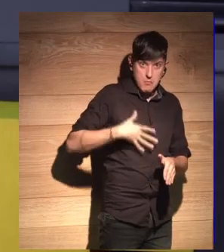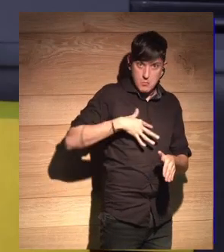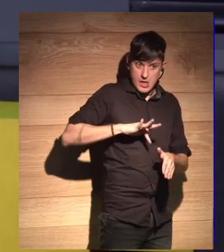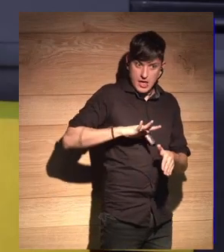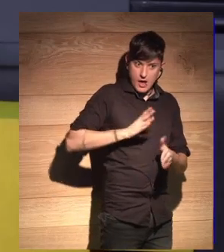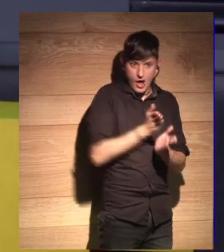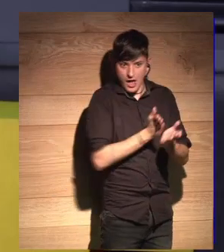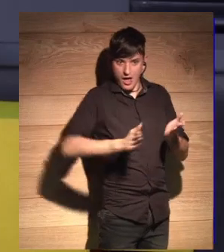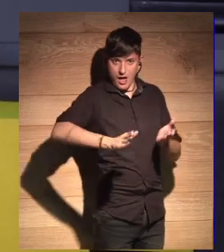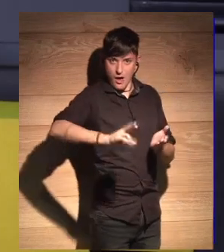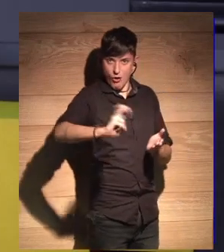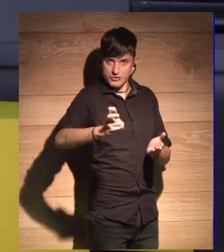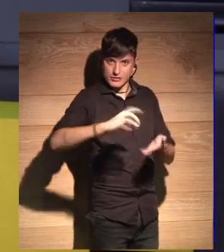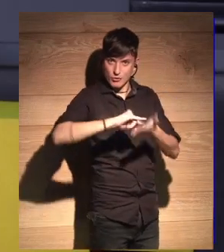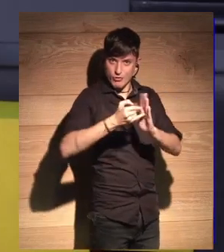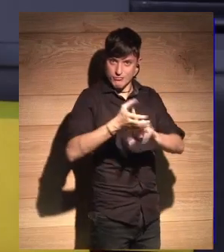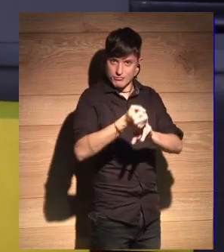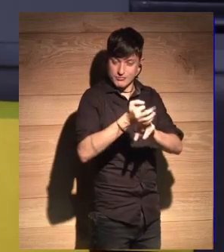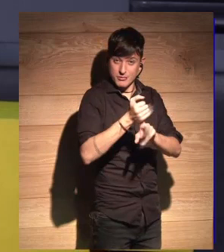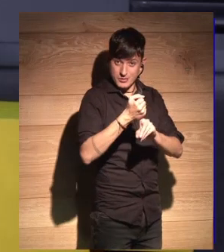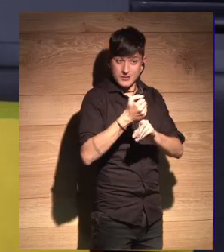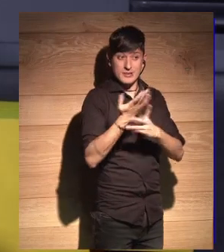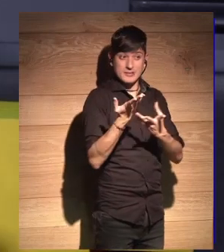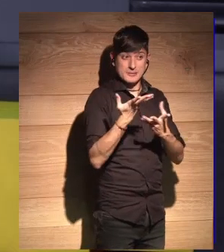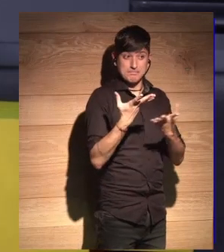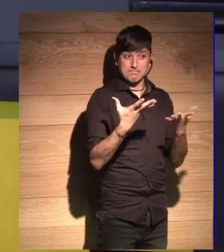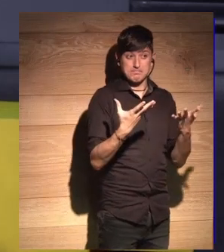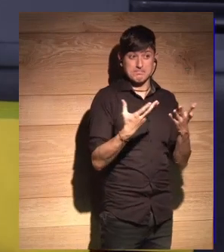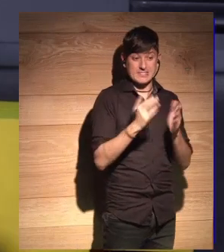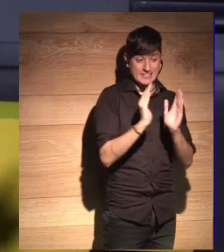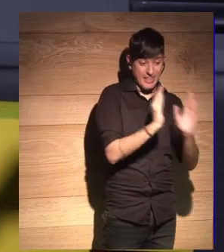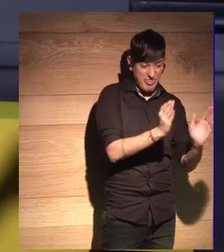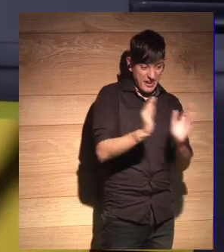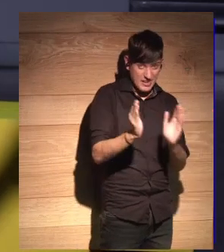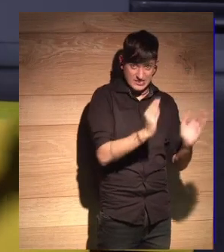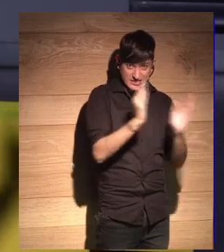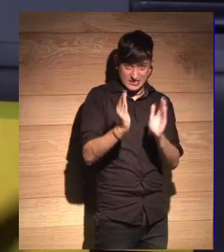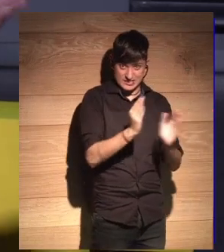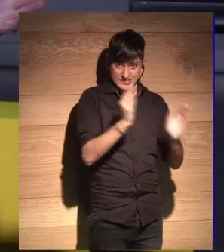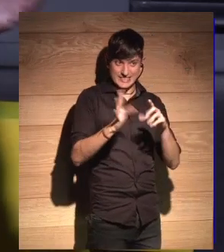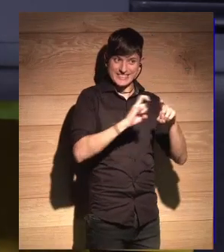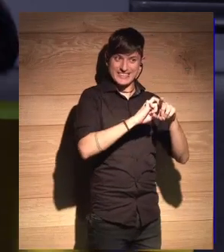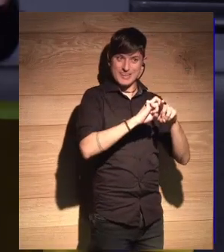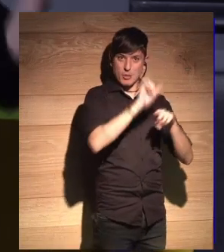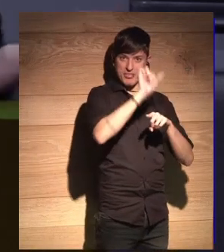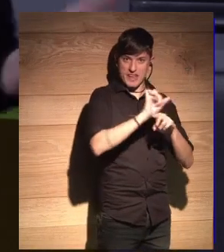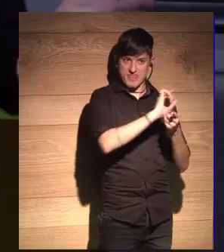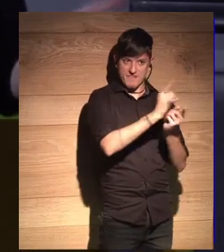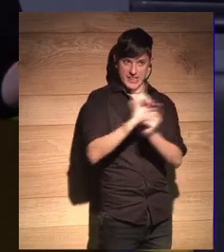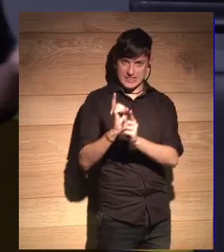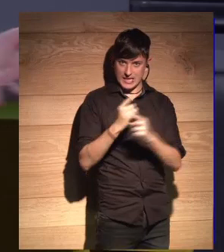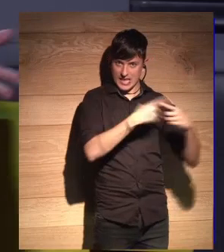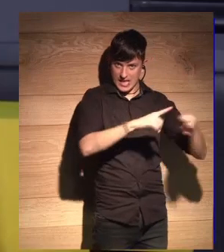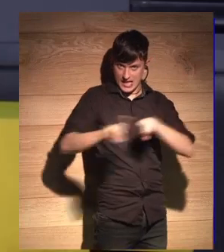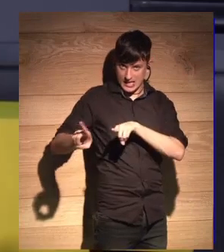was a different genre of film. This one that we shot this one on Governor's Island, where I went to have that ritual to decide what